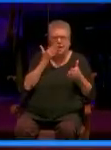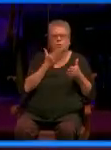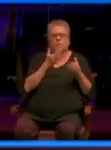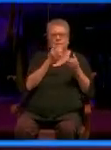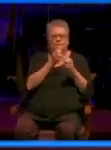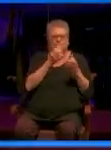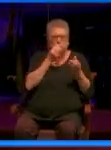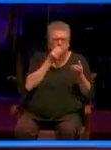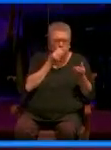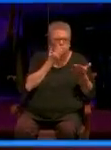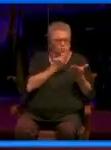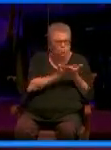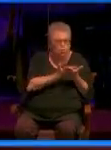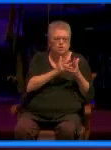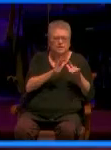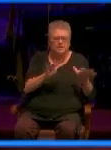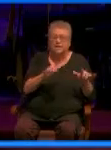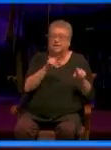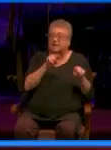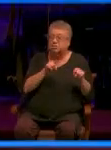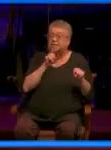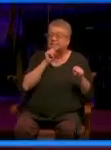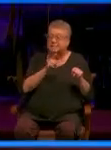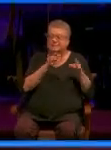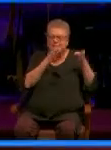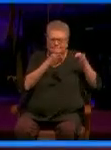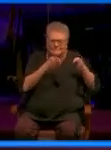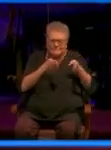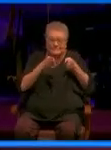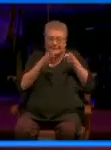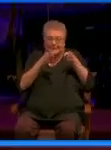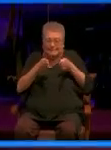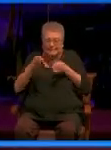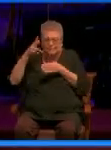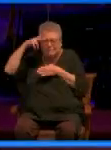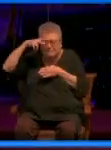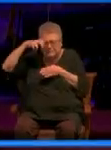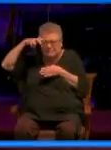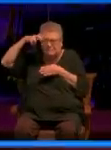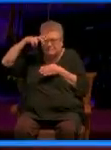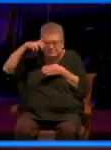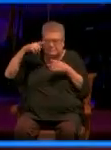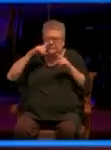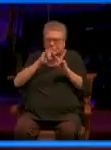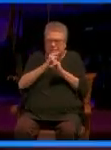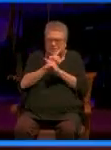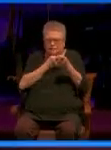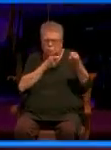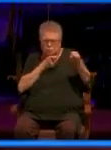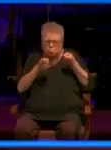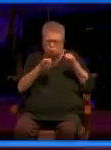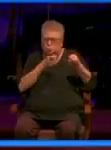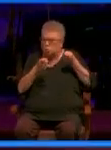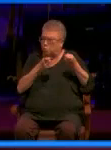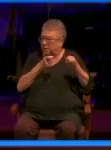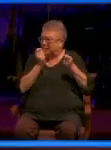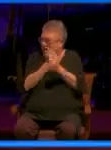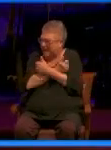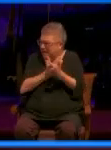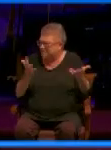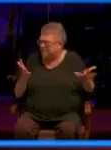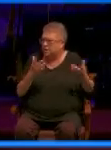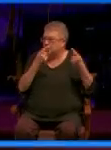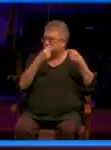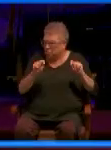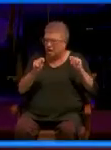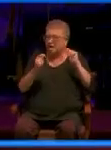good meal. She is a scheming, conniving, manipulative. She is literally trying